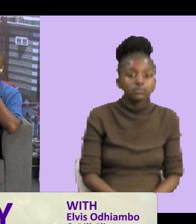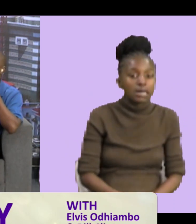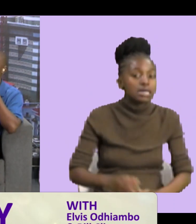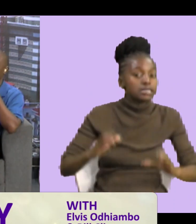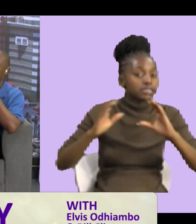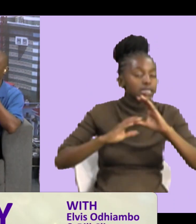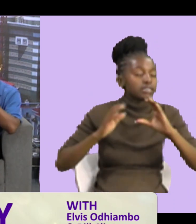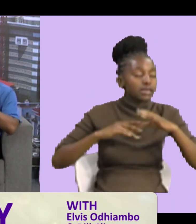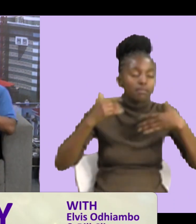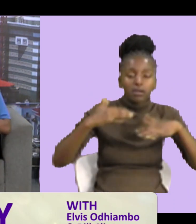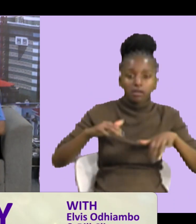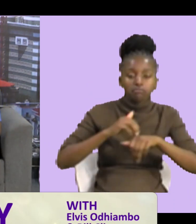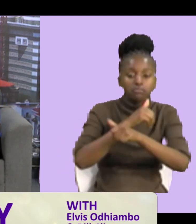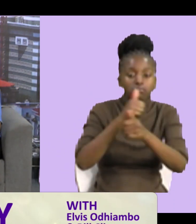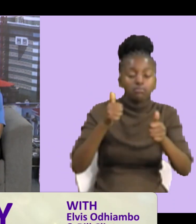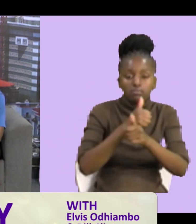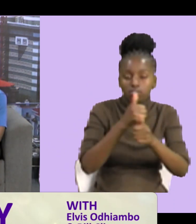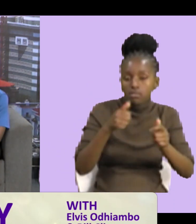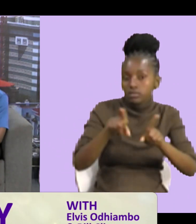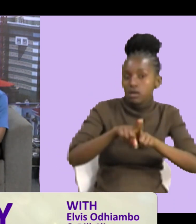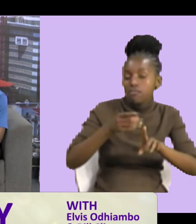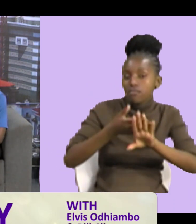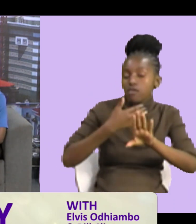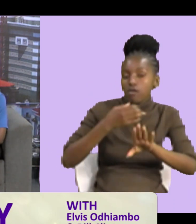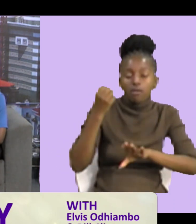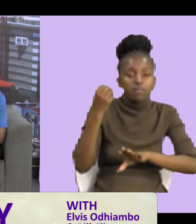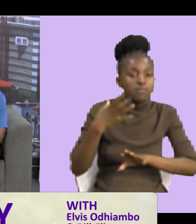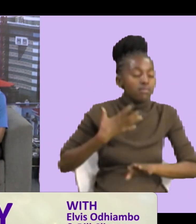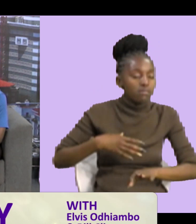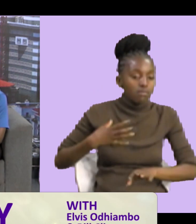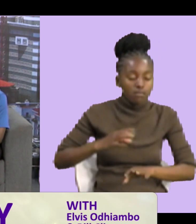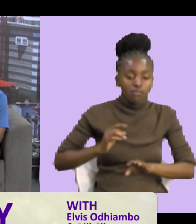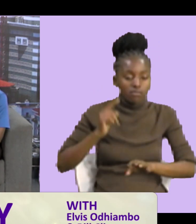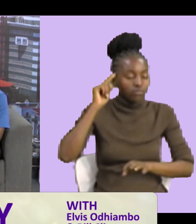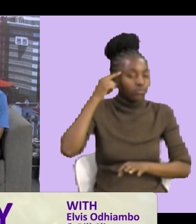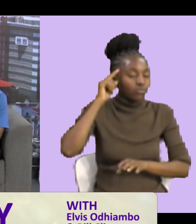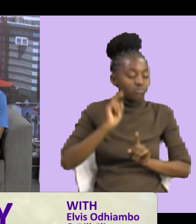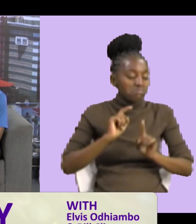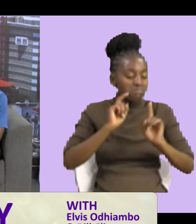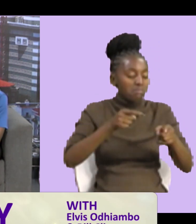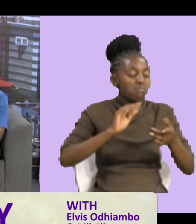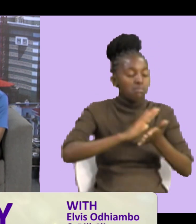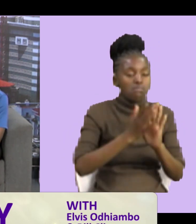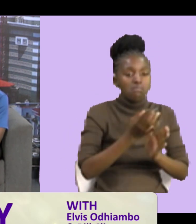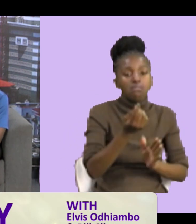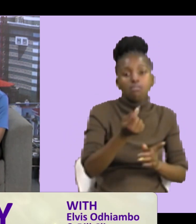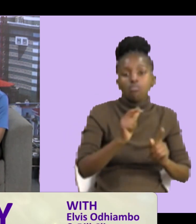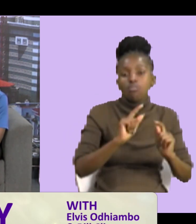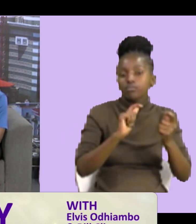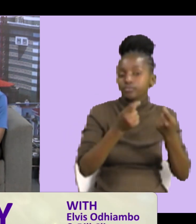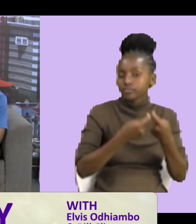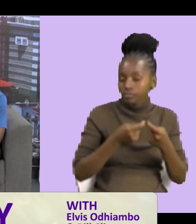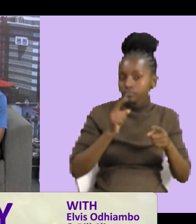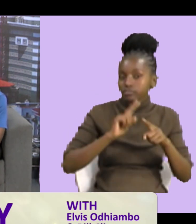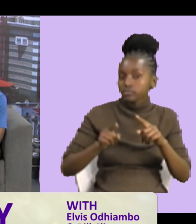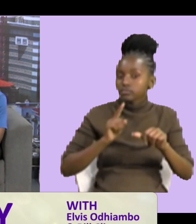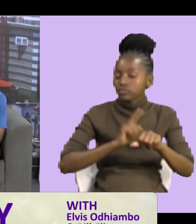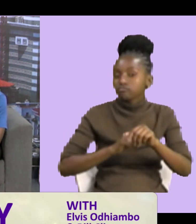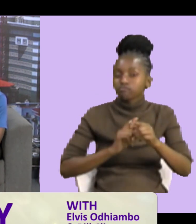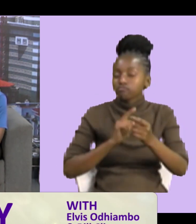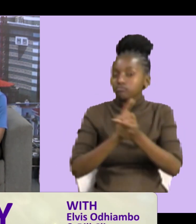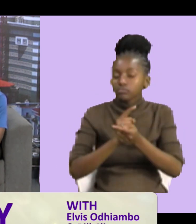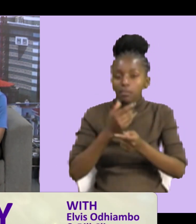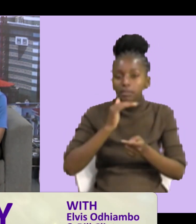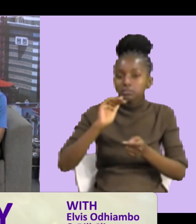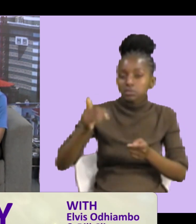well, and just like many had thought, they came to the game as underdogs. But then again, Manchester City ended up, not giving their